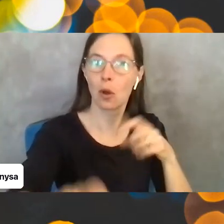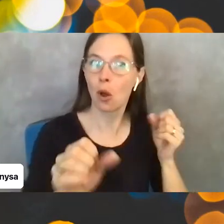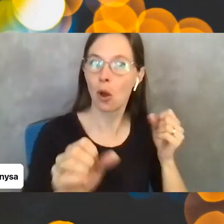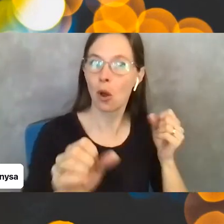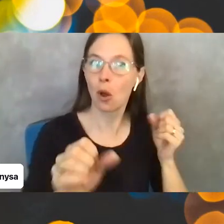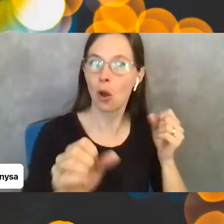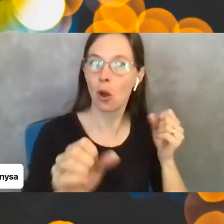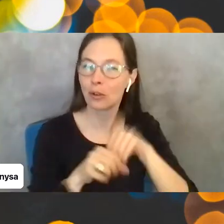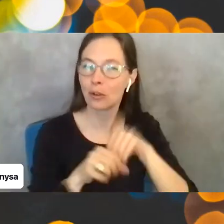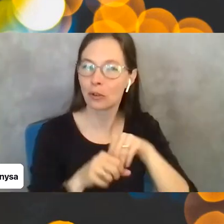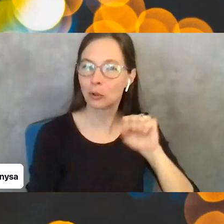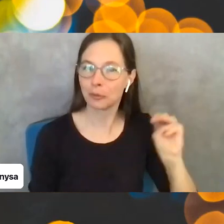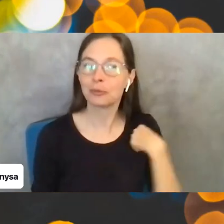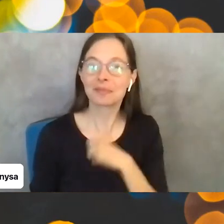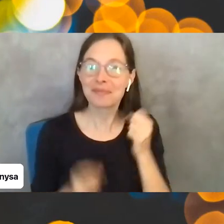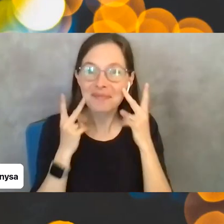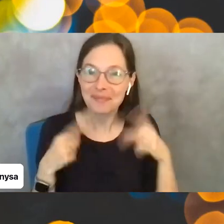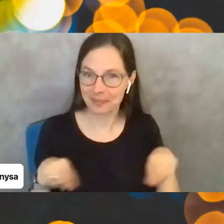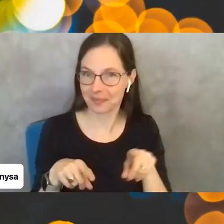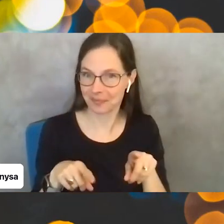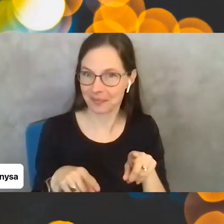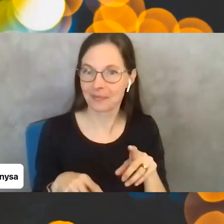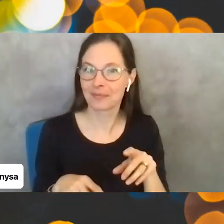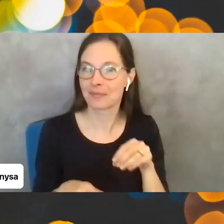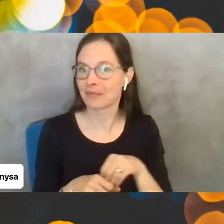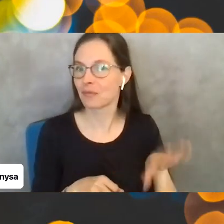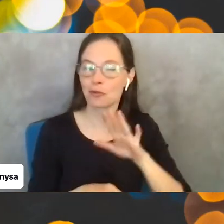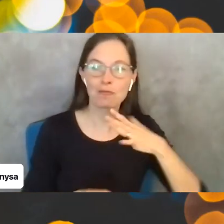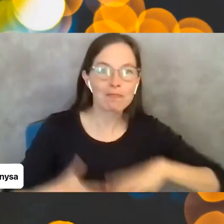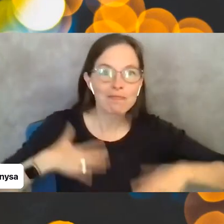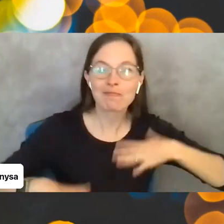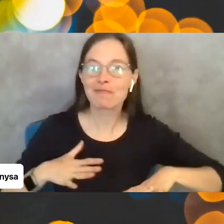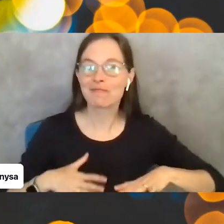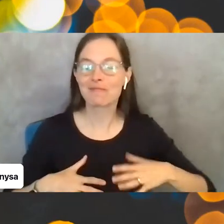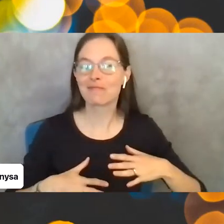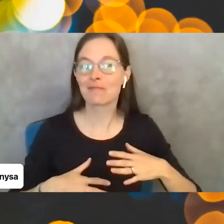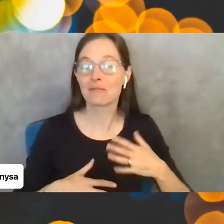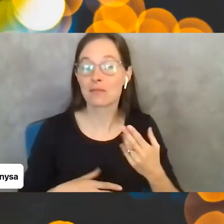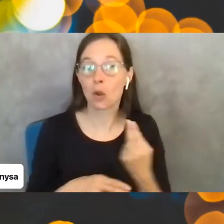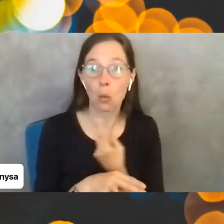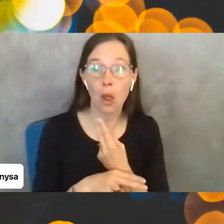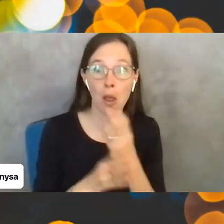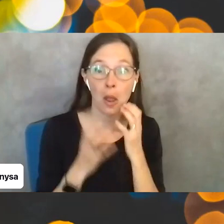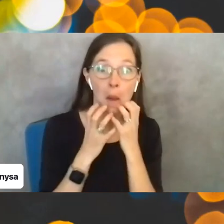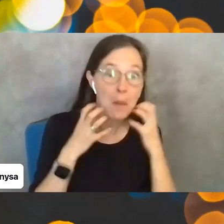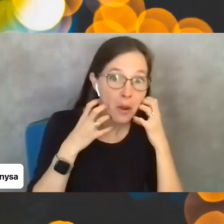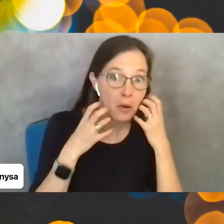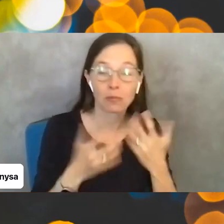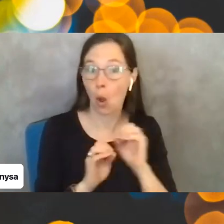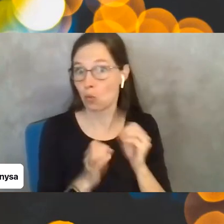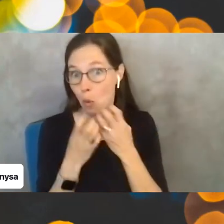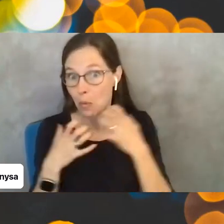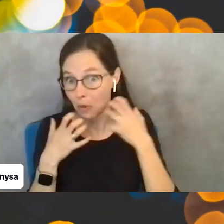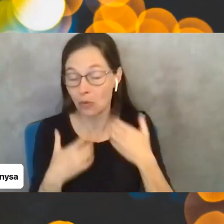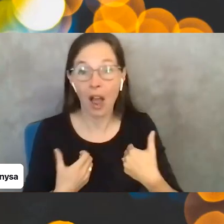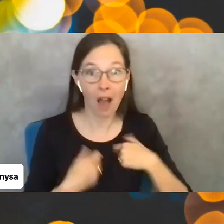media so we can see you in any regalia. If you're wearing a beard, no beard, if you have a